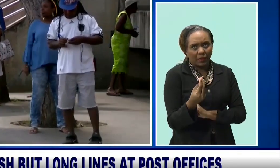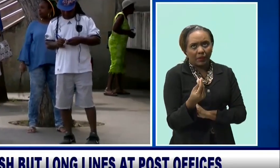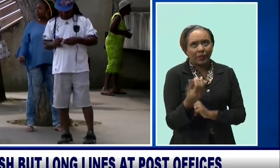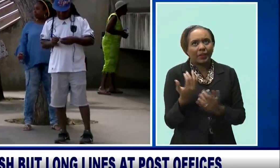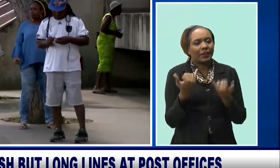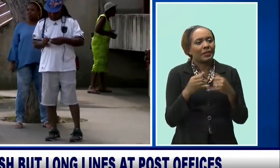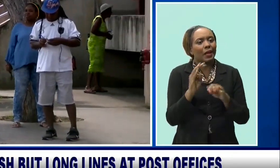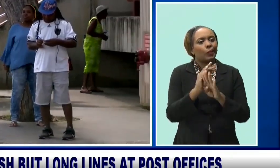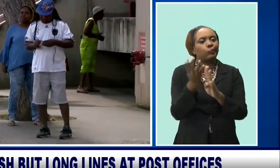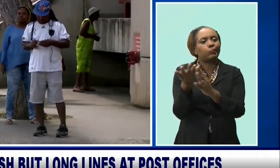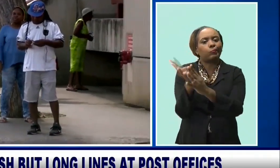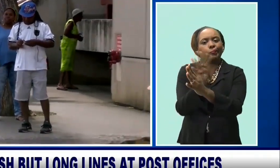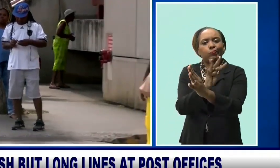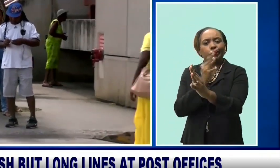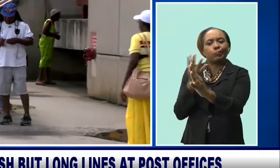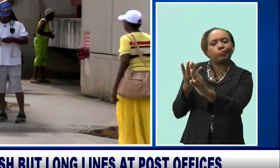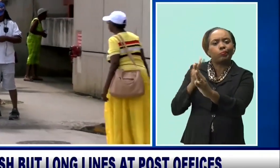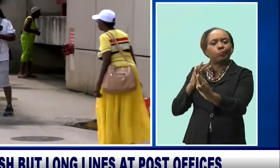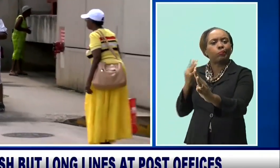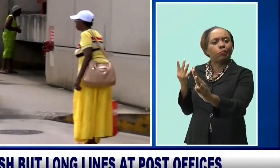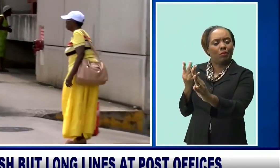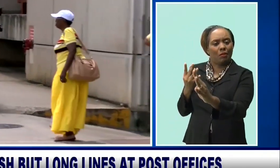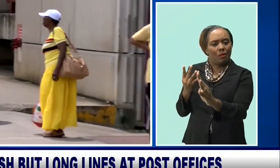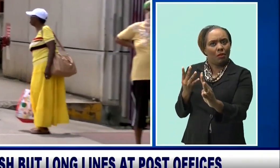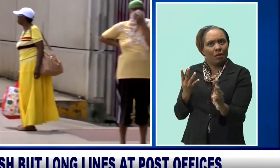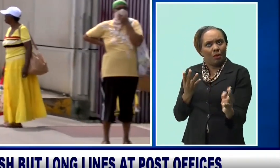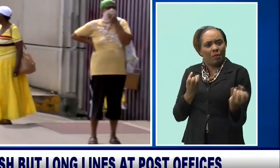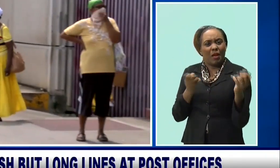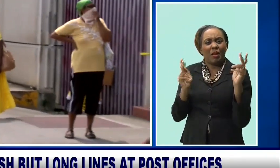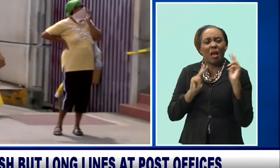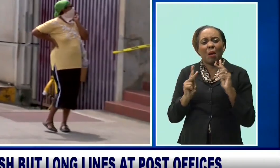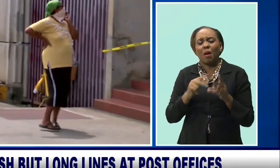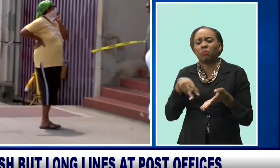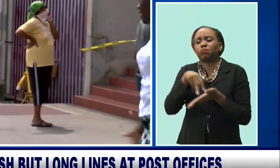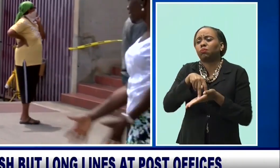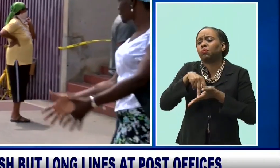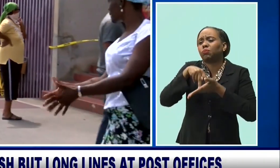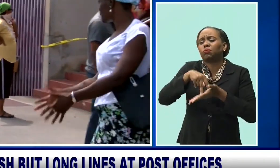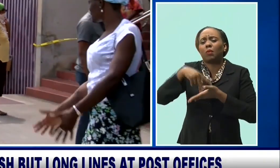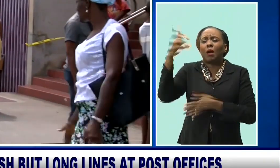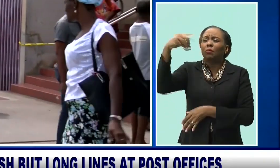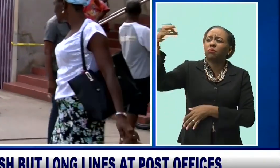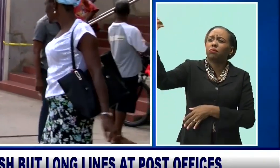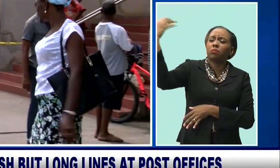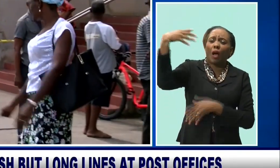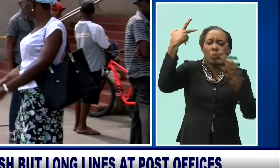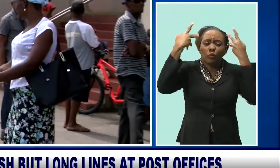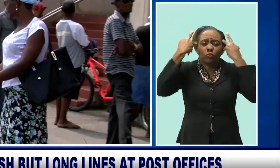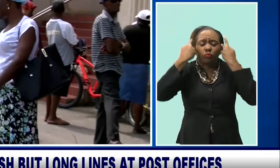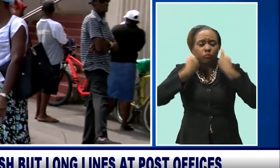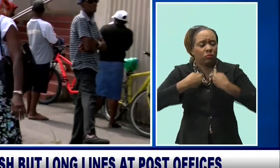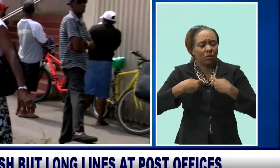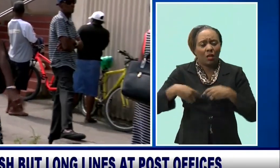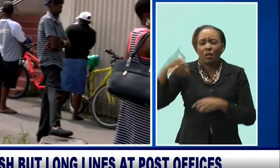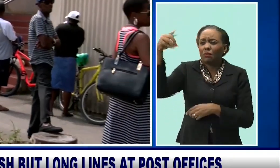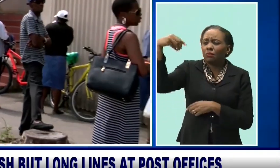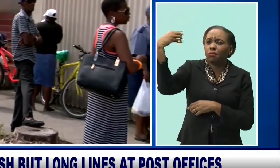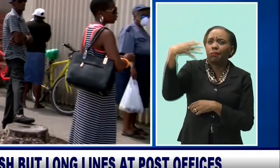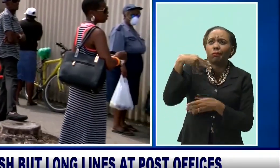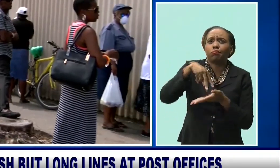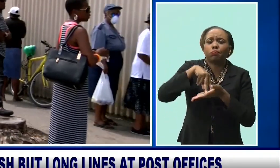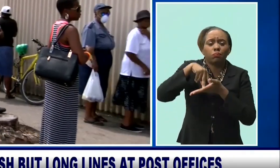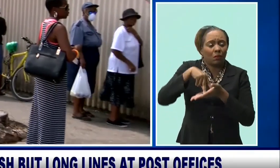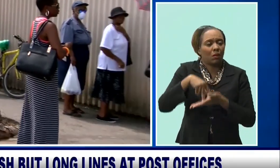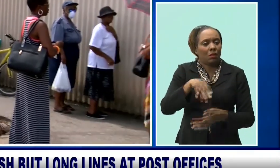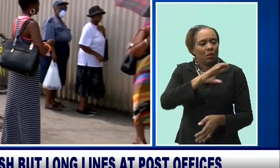across the country earlier today. Hundreds braced the daytime heat in the north, east and central areas under the watchful eyes